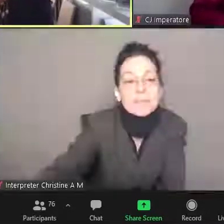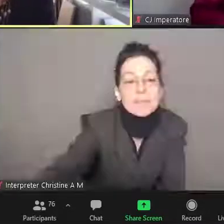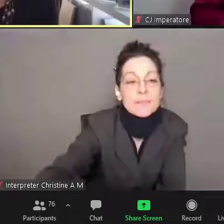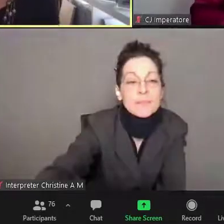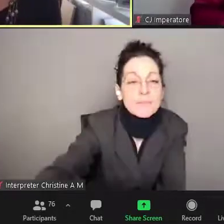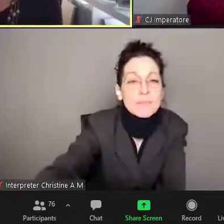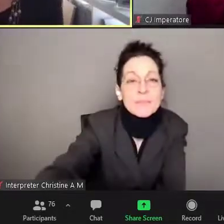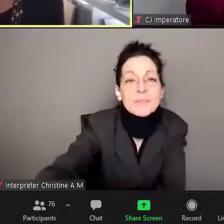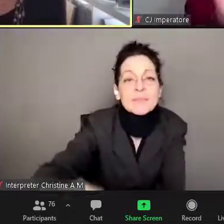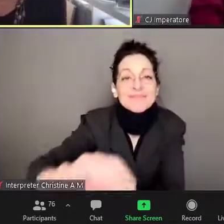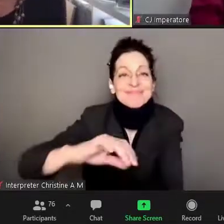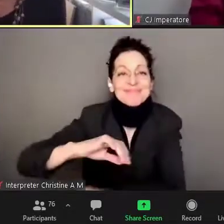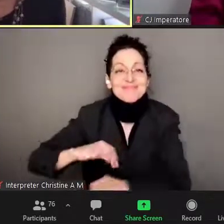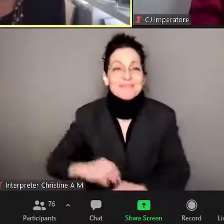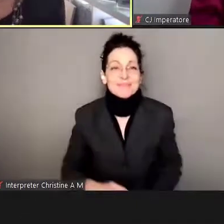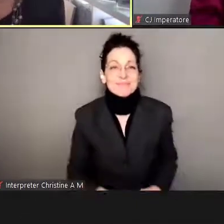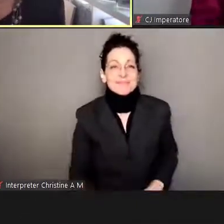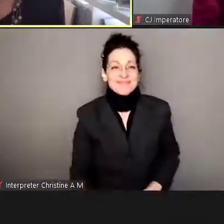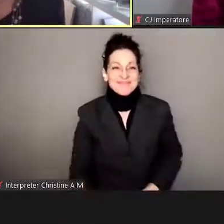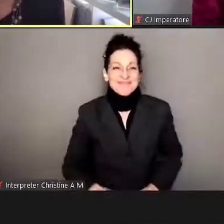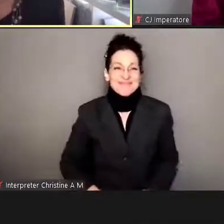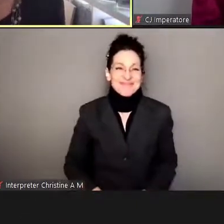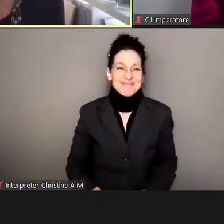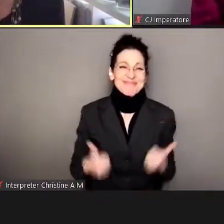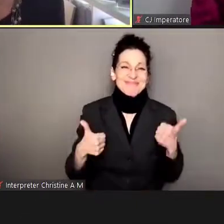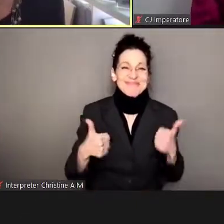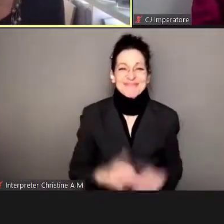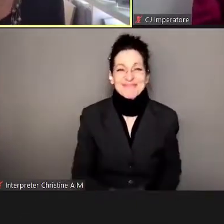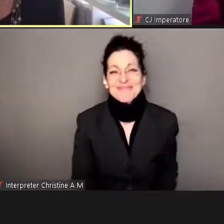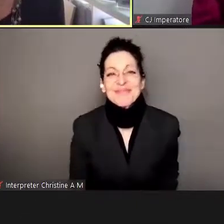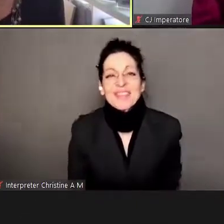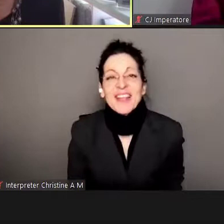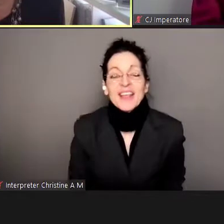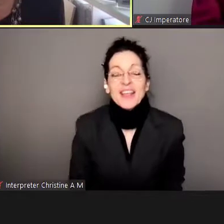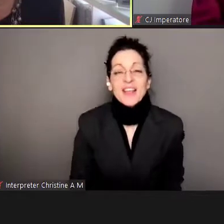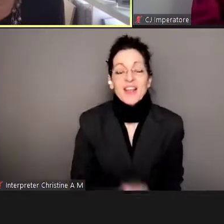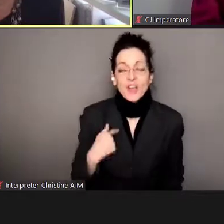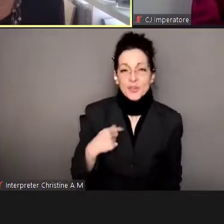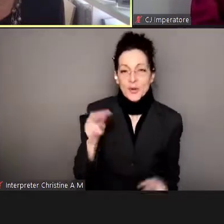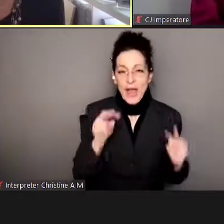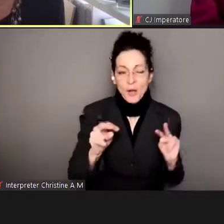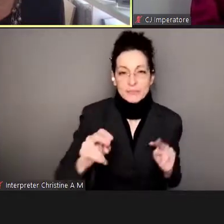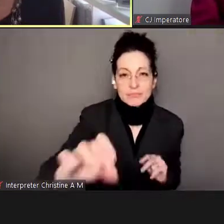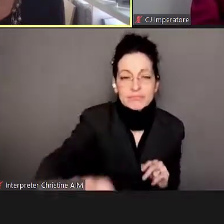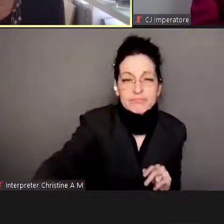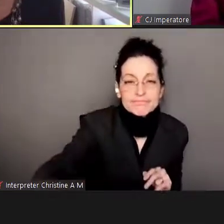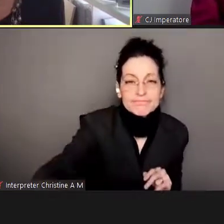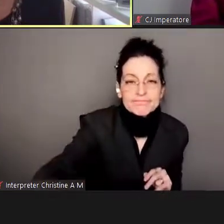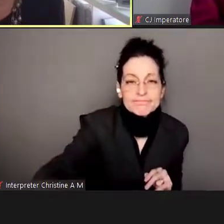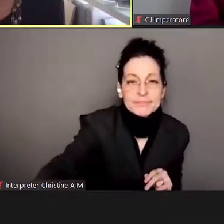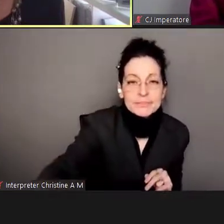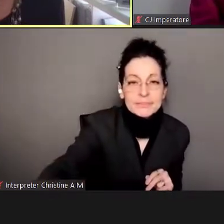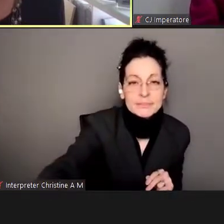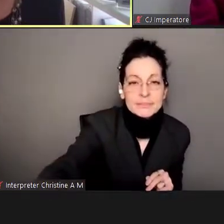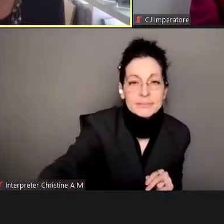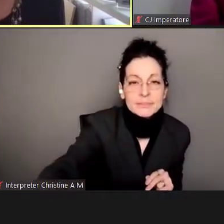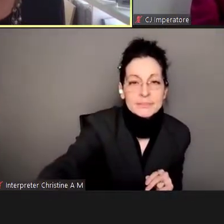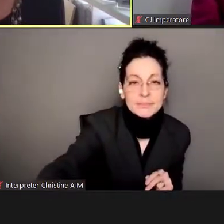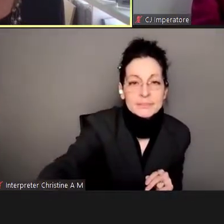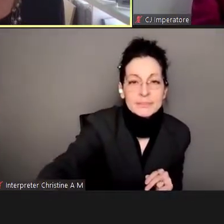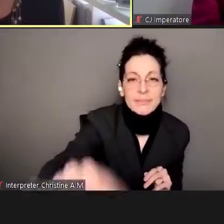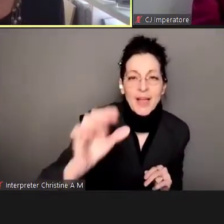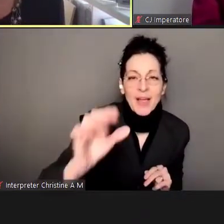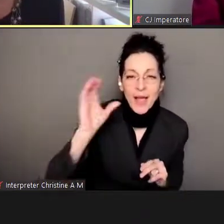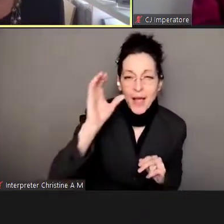Thank you. All right, I'm just peeking at our crowd to see where my Ball State people are at. Hi, I don't really know